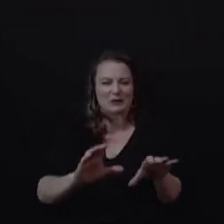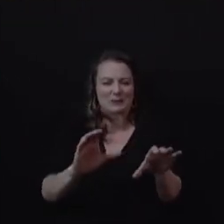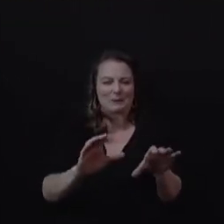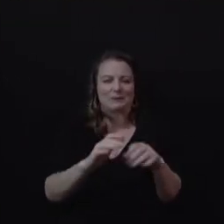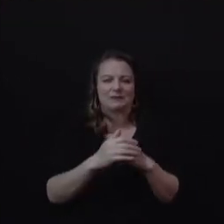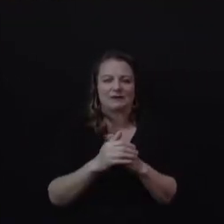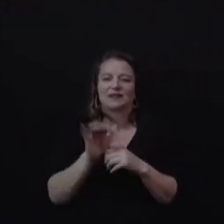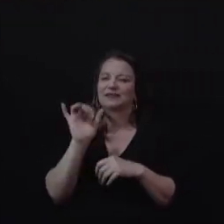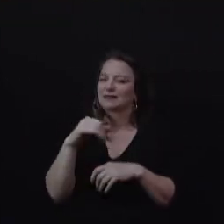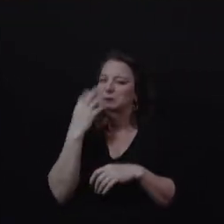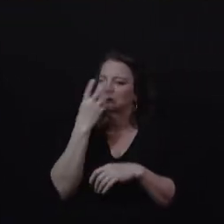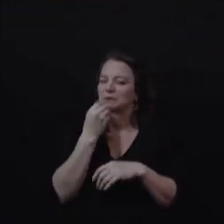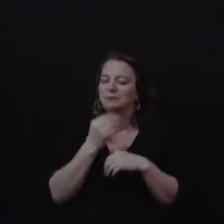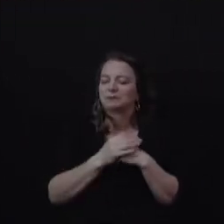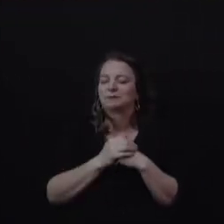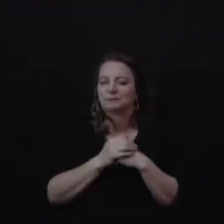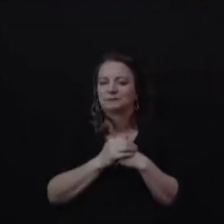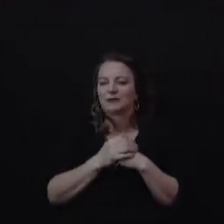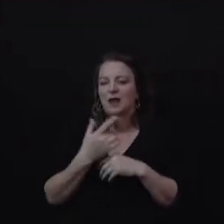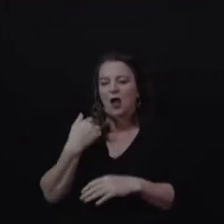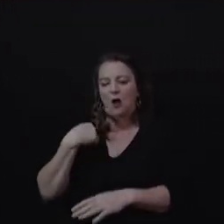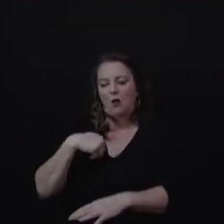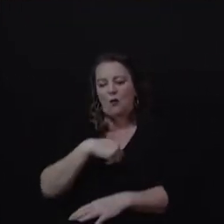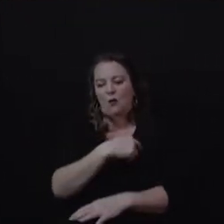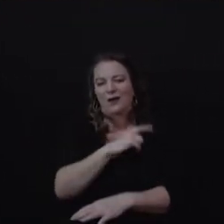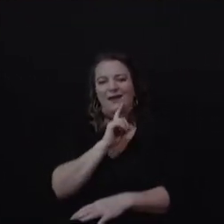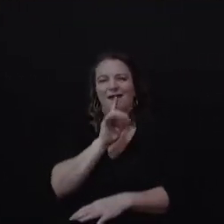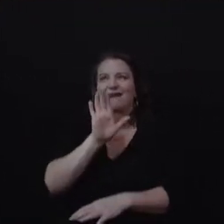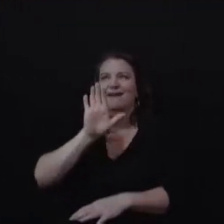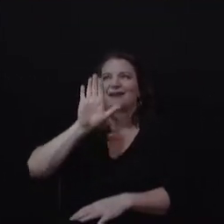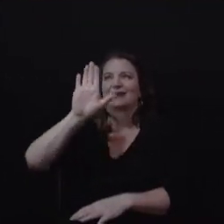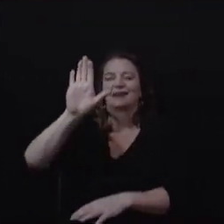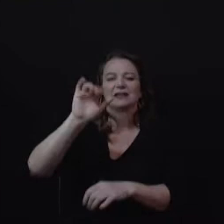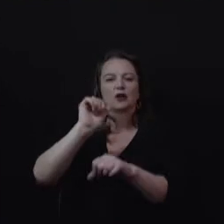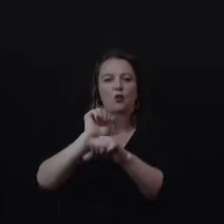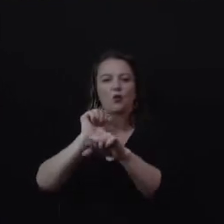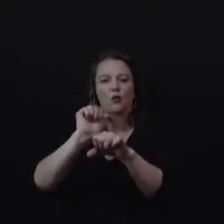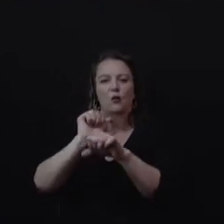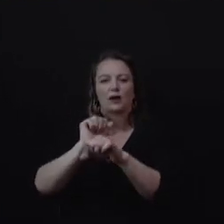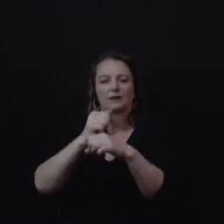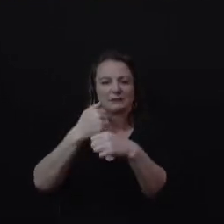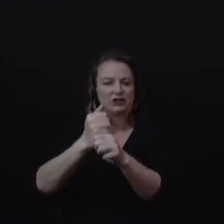here. We are God's workmanship,